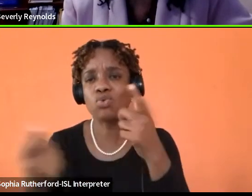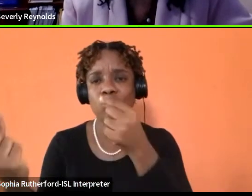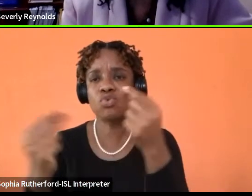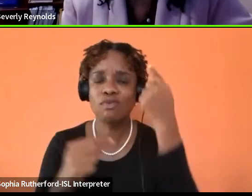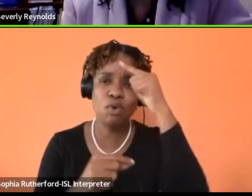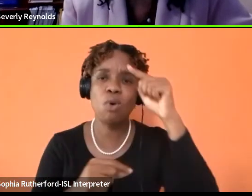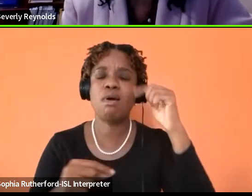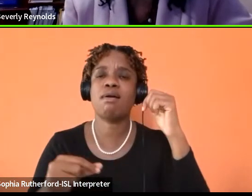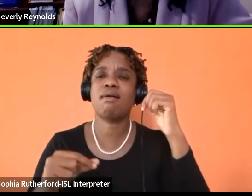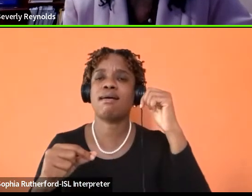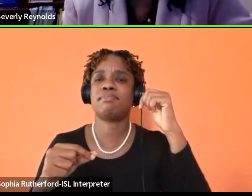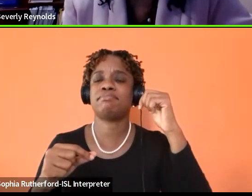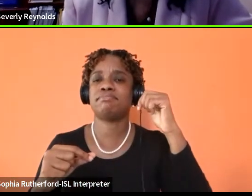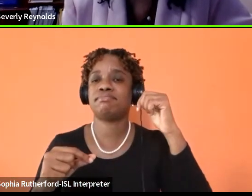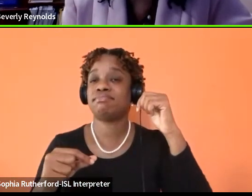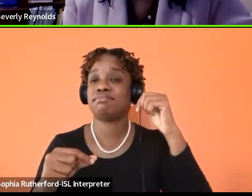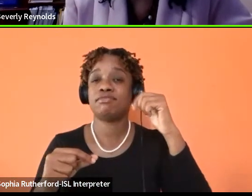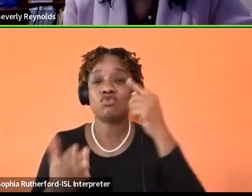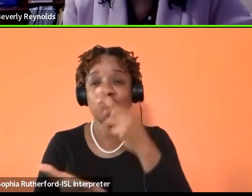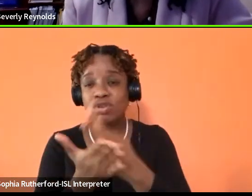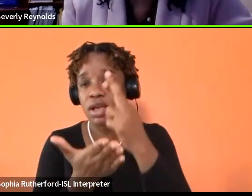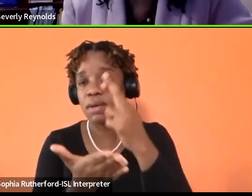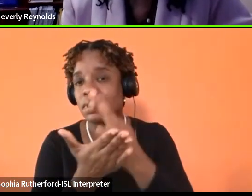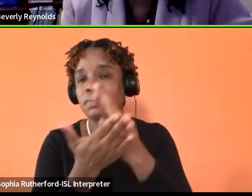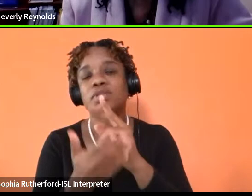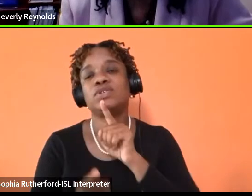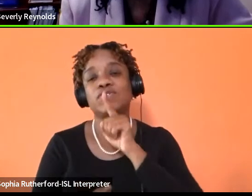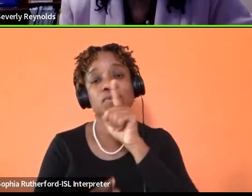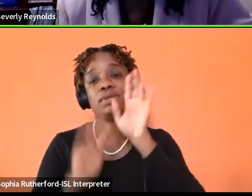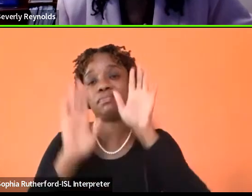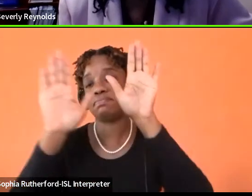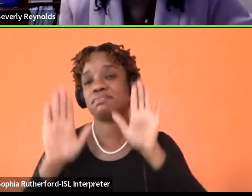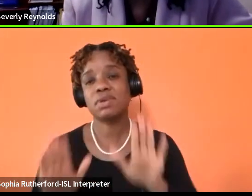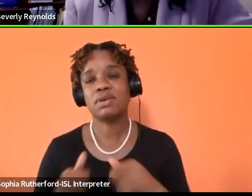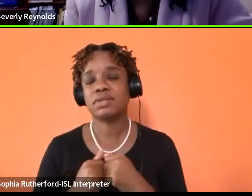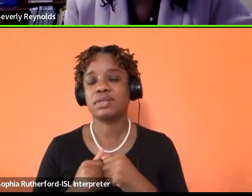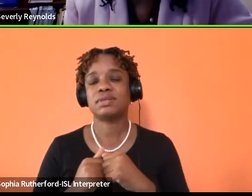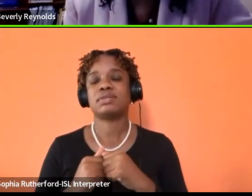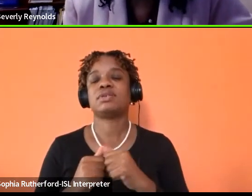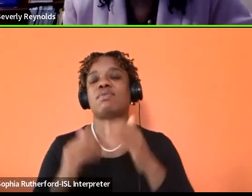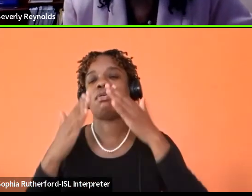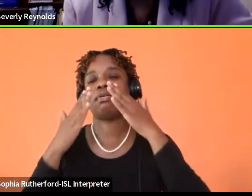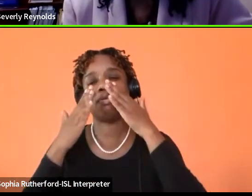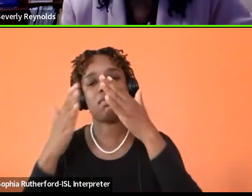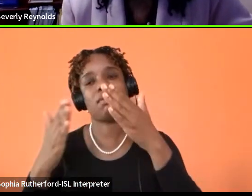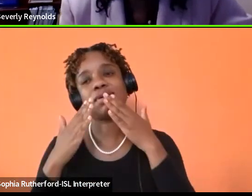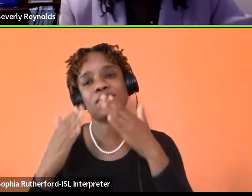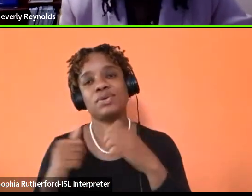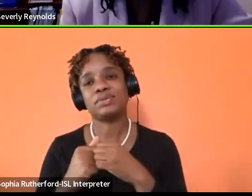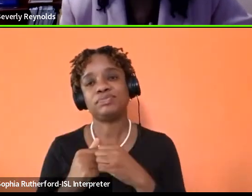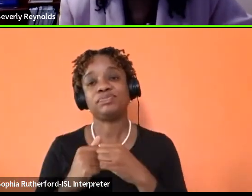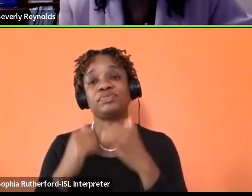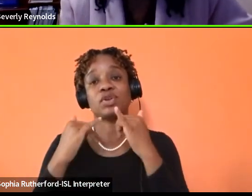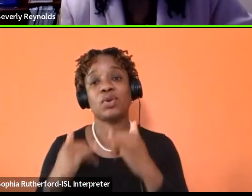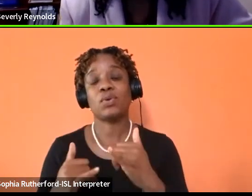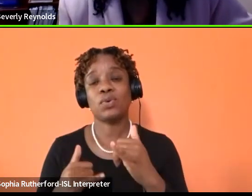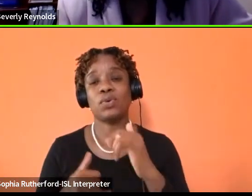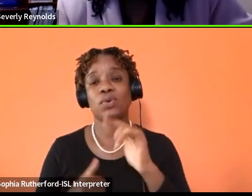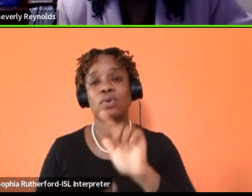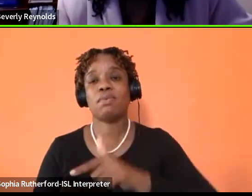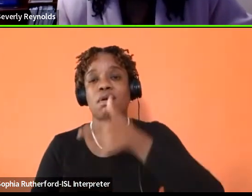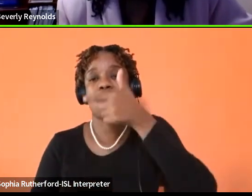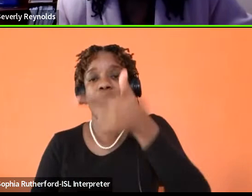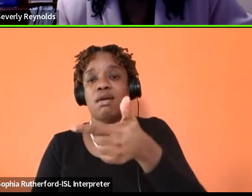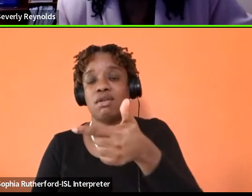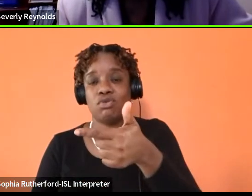hope, I think, gives a lot of hope. So thank you again, and I would now like to hand back over to you,